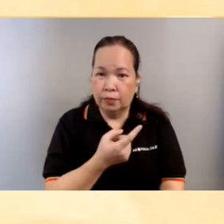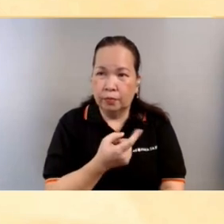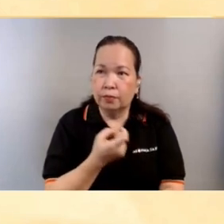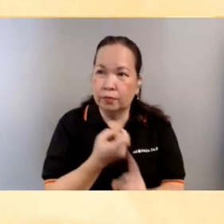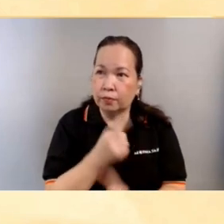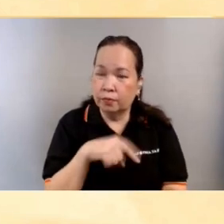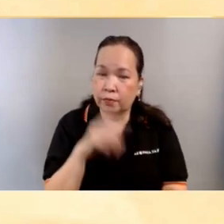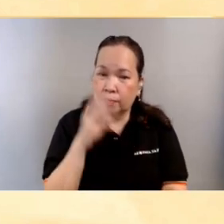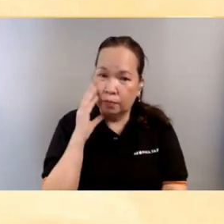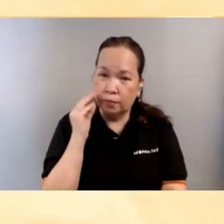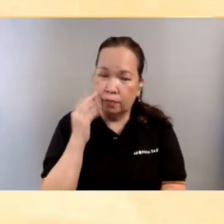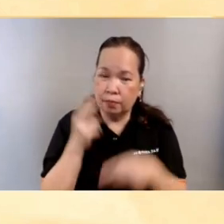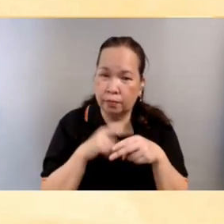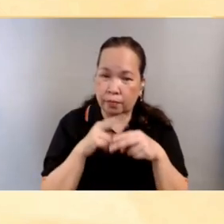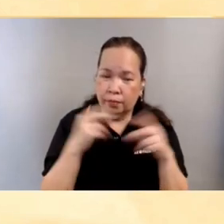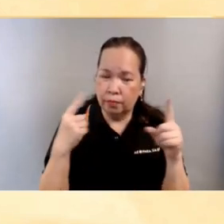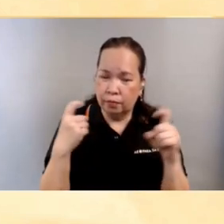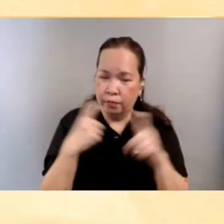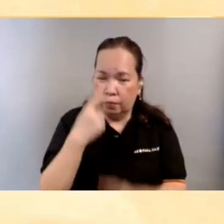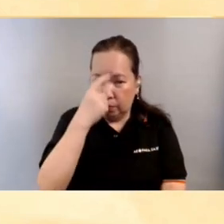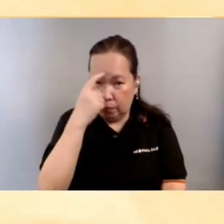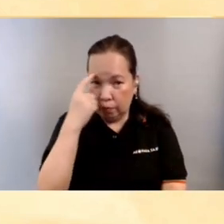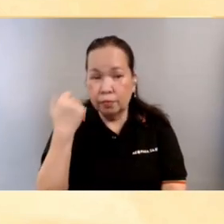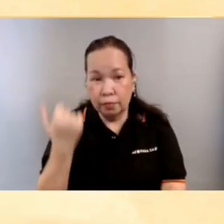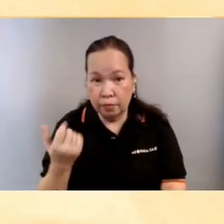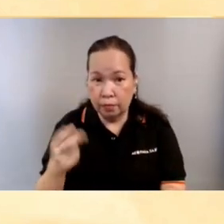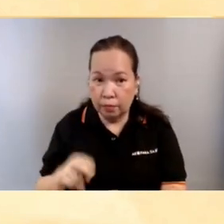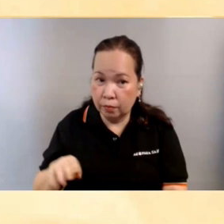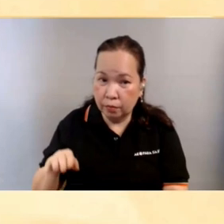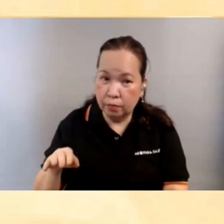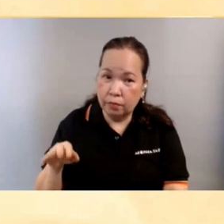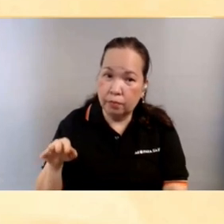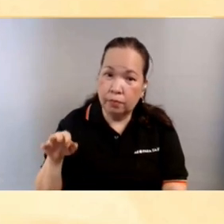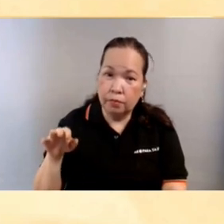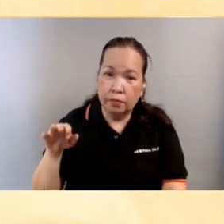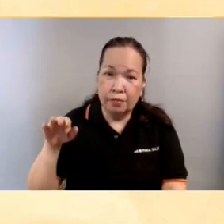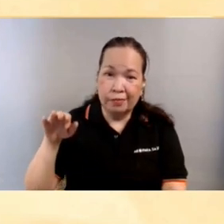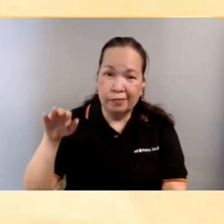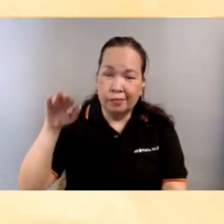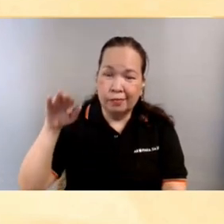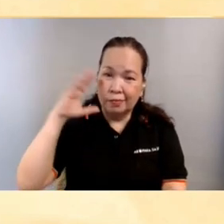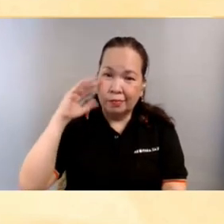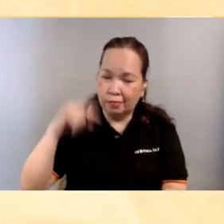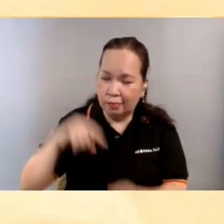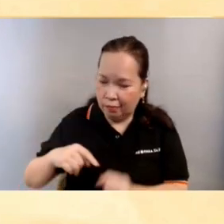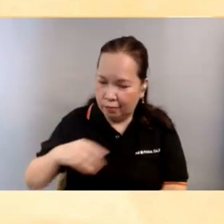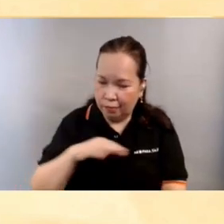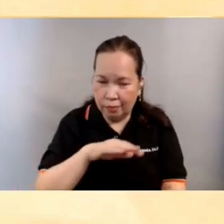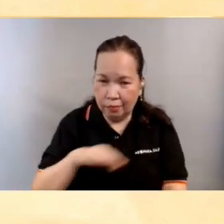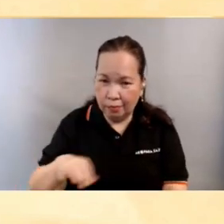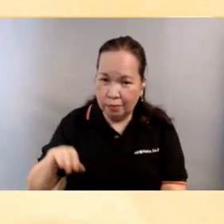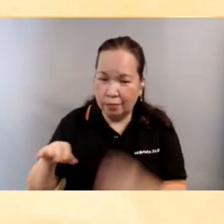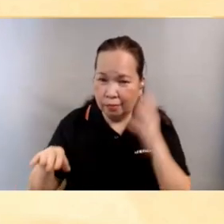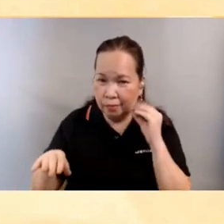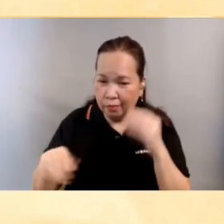that, we now talk about developmental trauma, which developmental trauma, so it connotes from childhood, stages